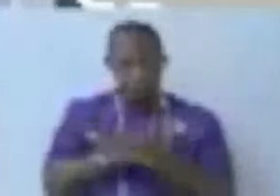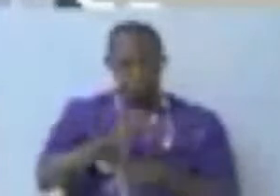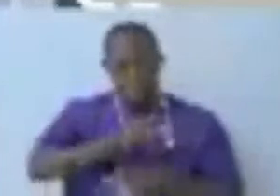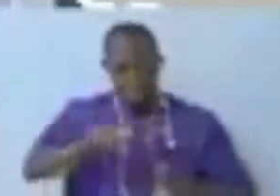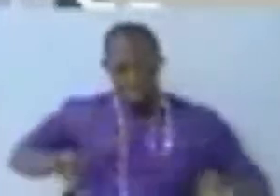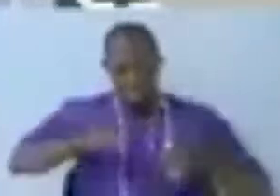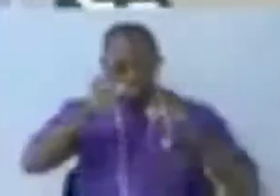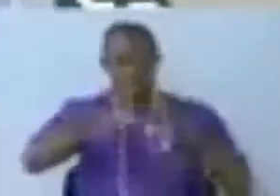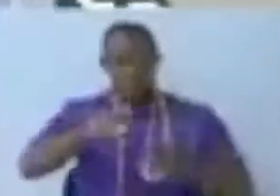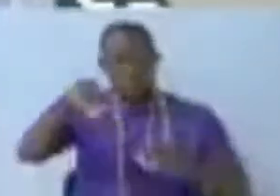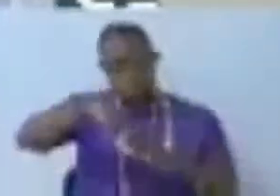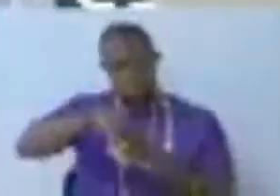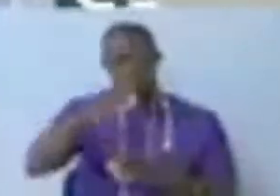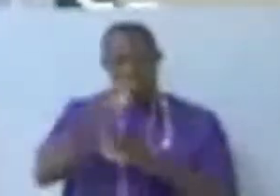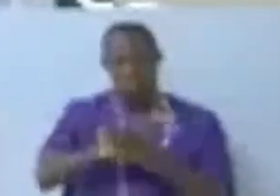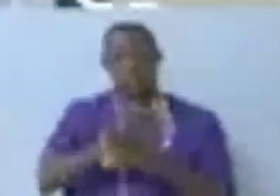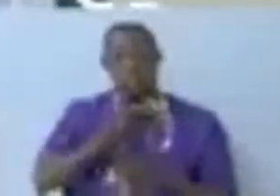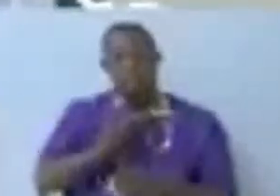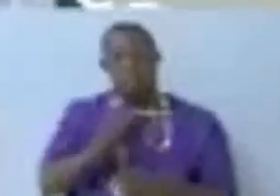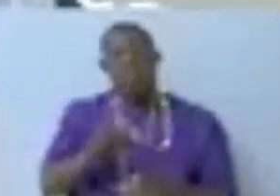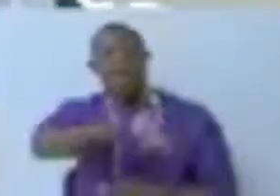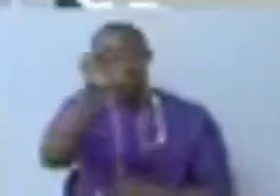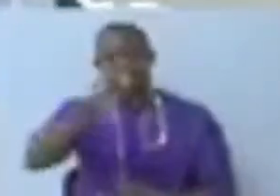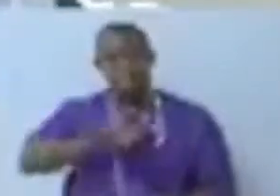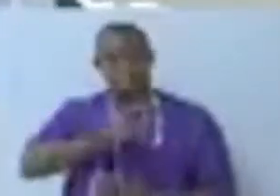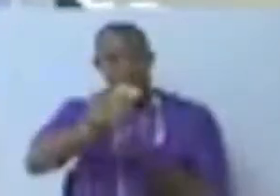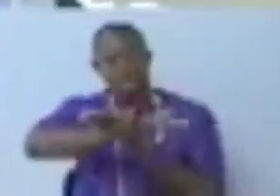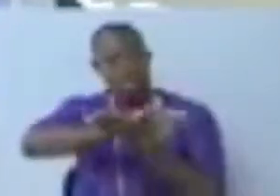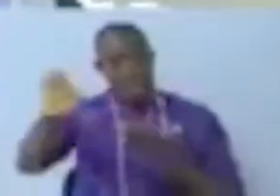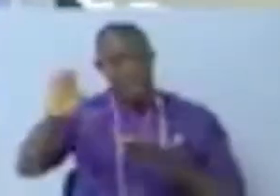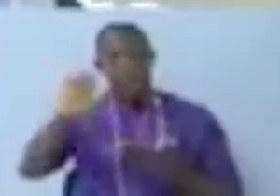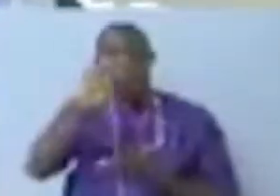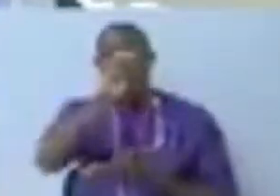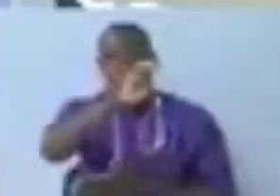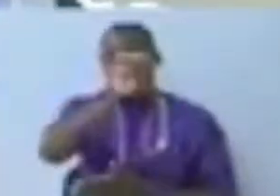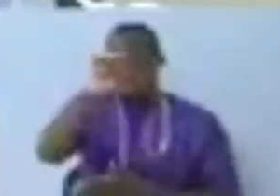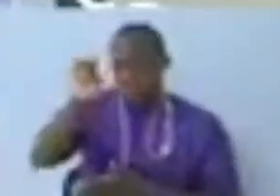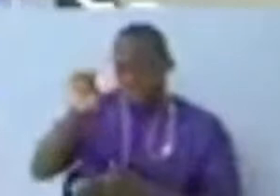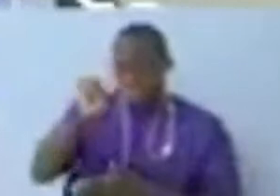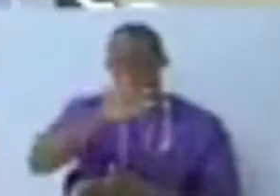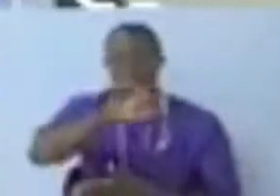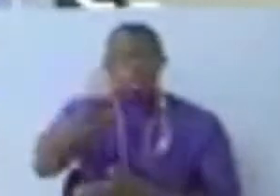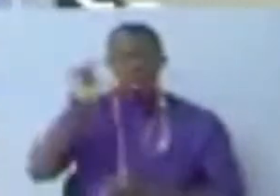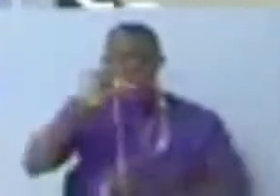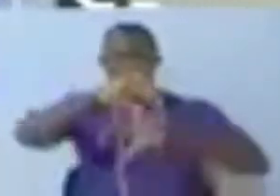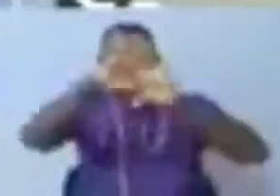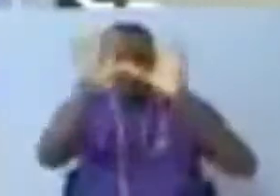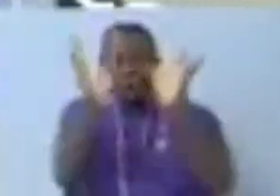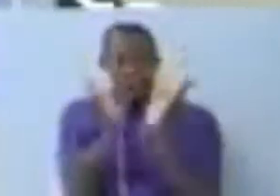And he clearly named all those people who were present. And